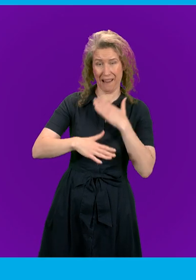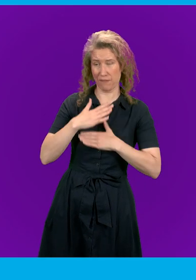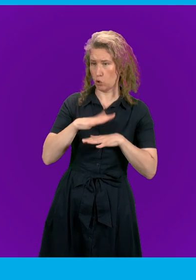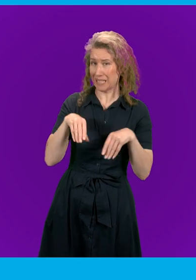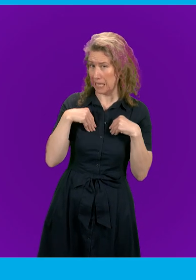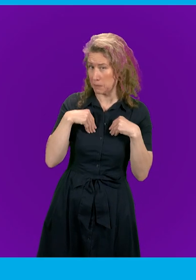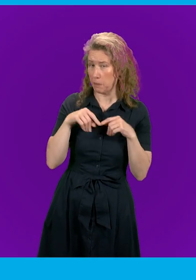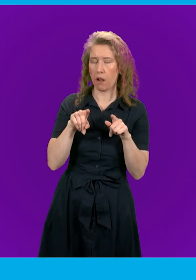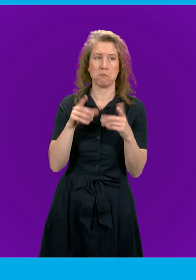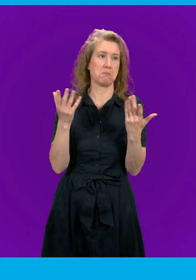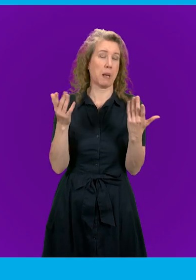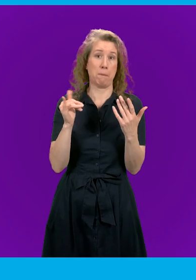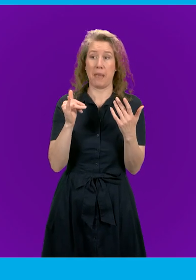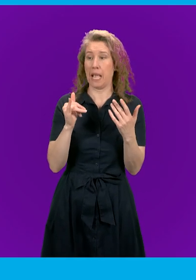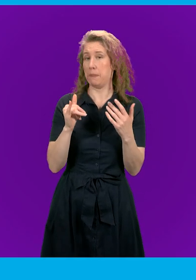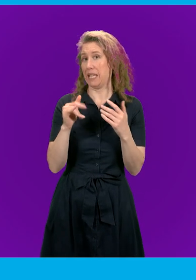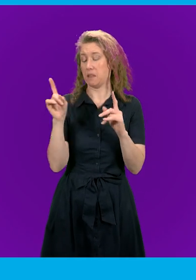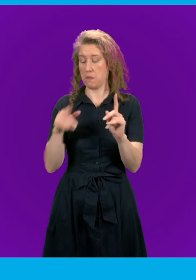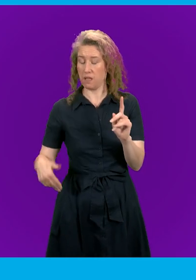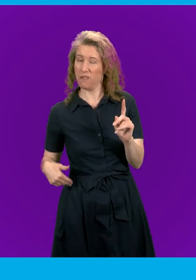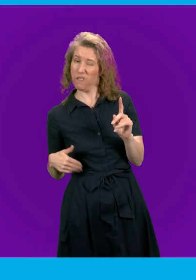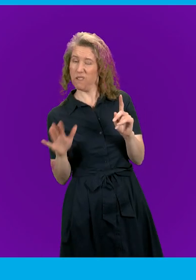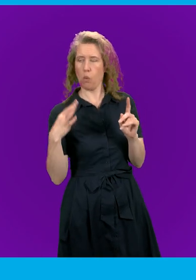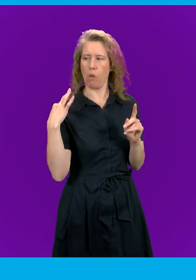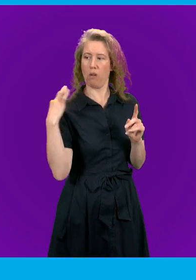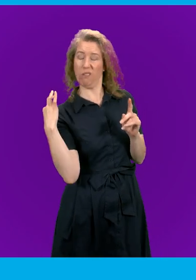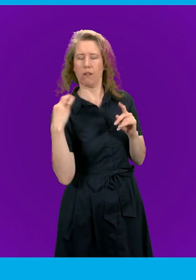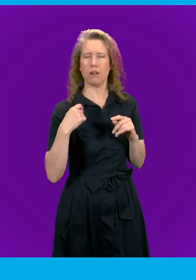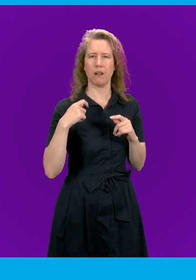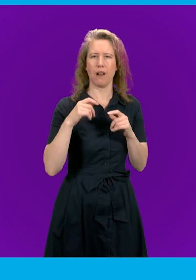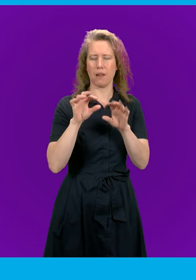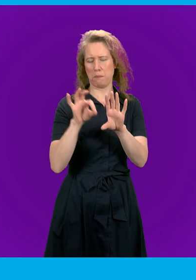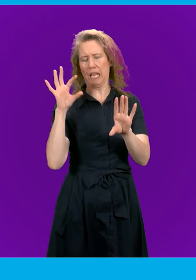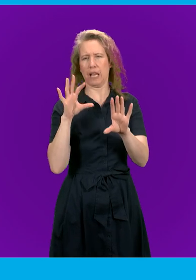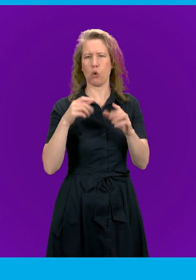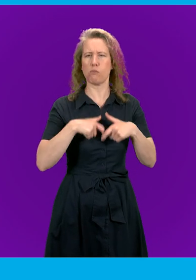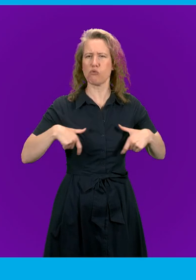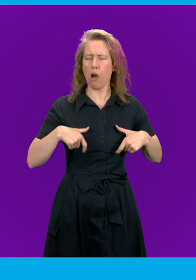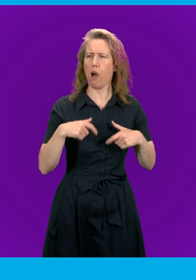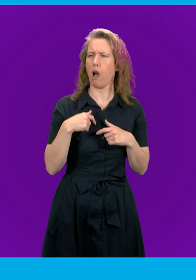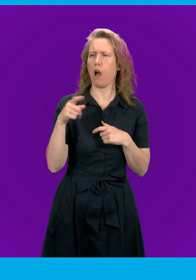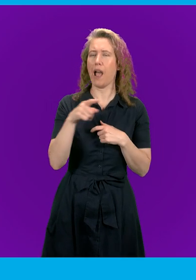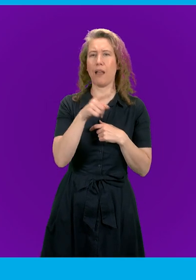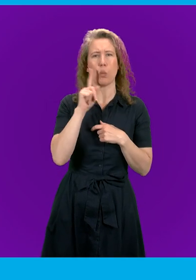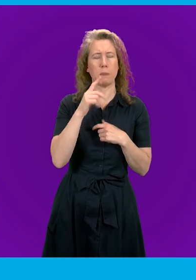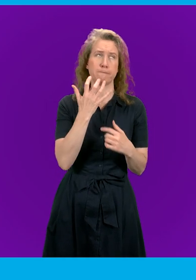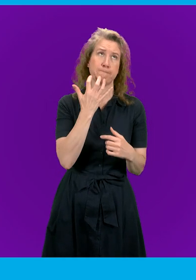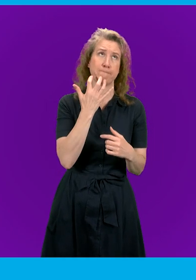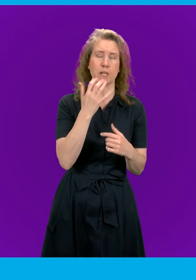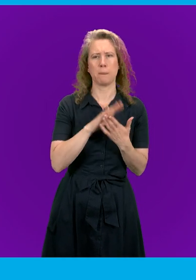like, you know, flicking skirts, pulling bra straps, if people aren't calling that out, then there is a culture in